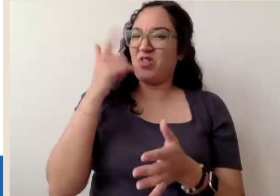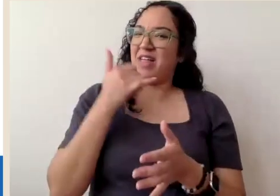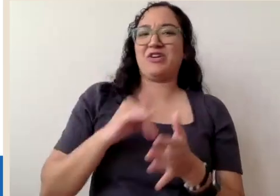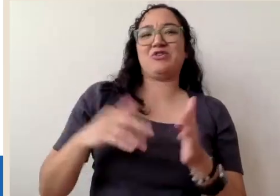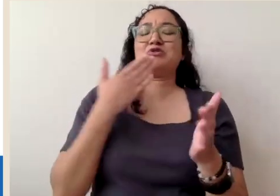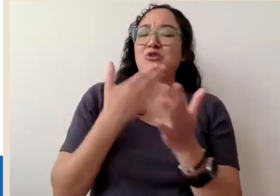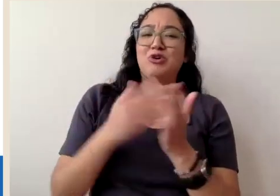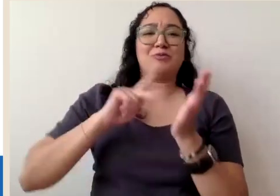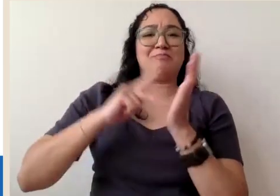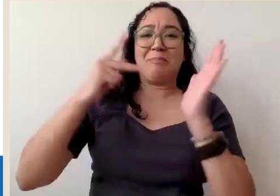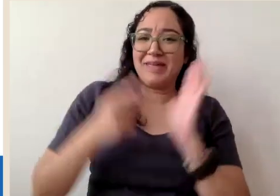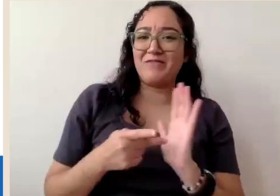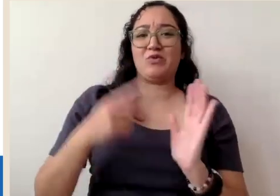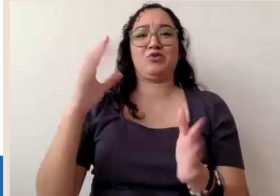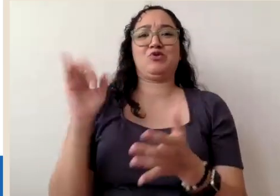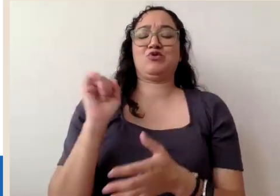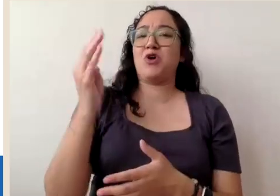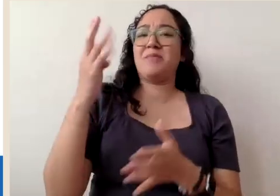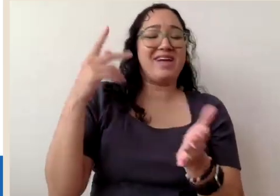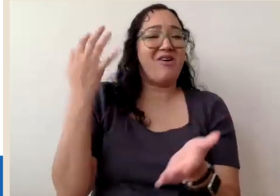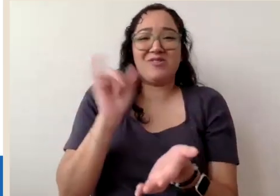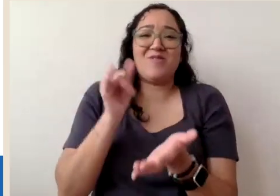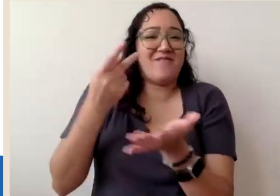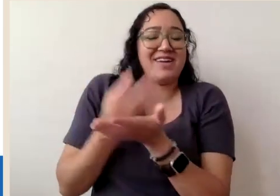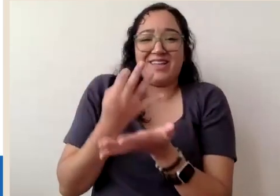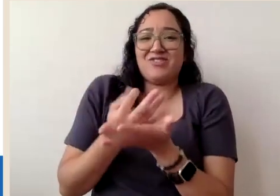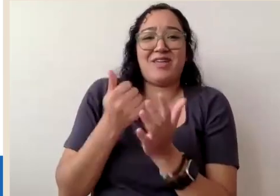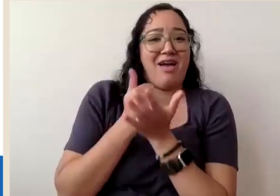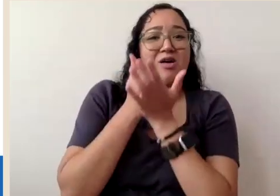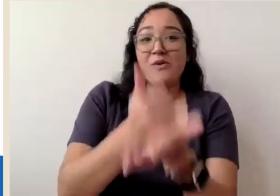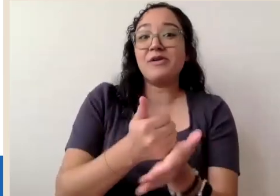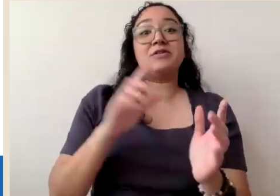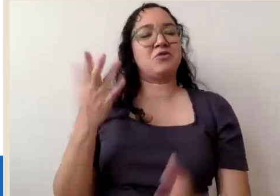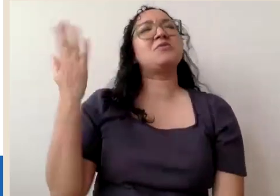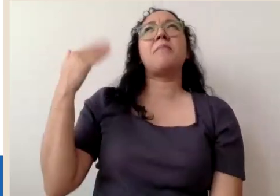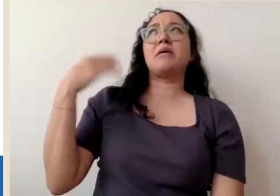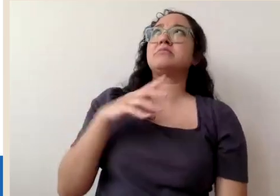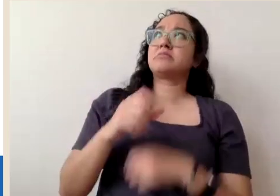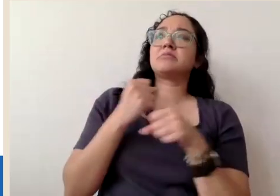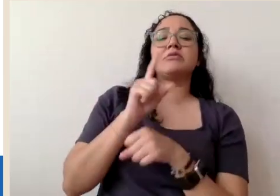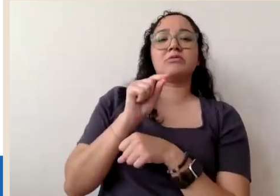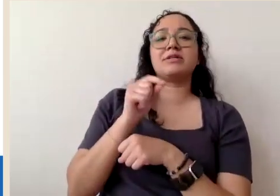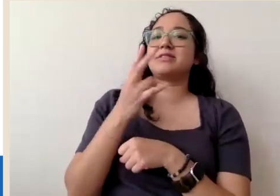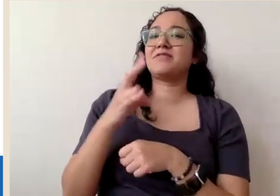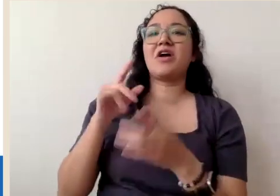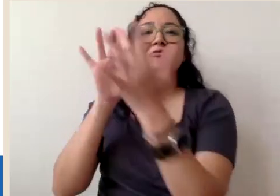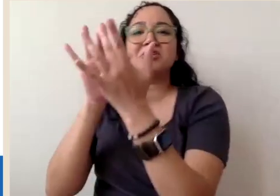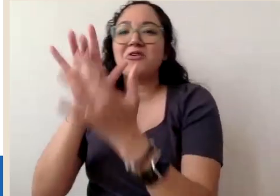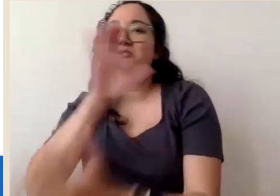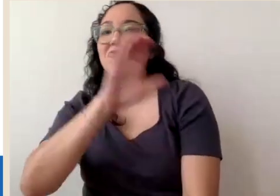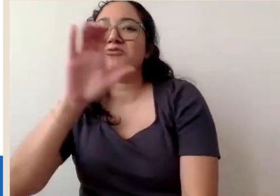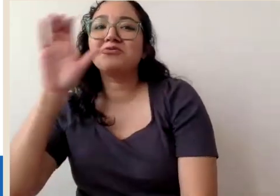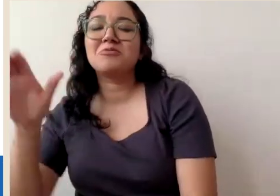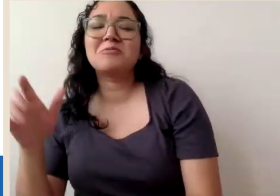graduate. And so this was back in 2017, so I was reaching out. I reached out to cross-cultural communications, try to